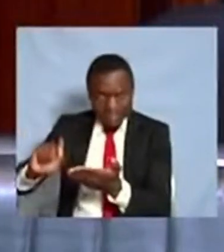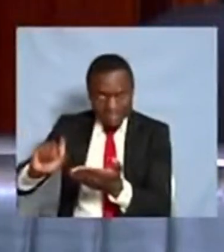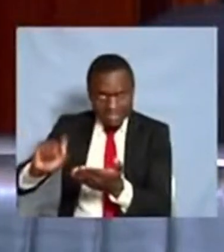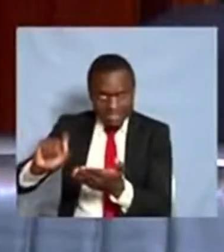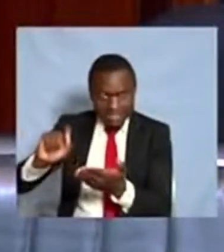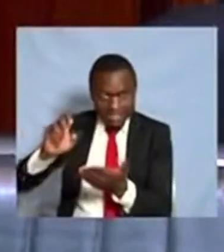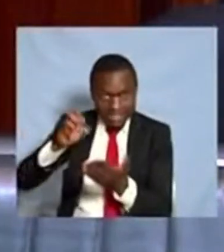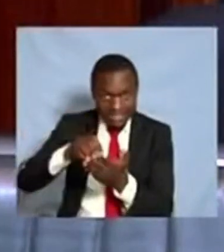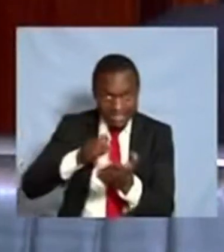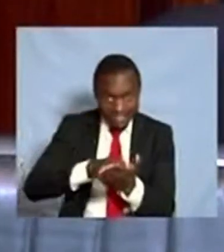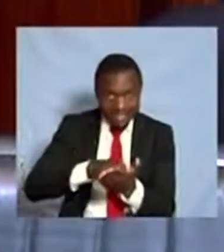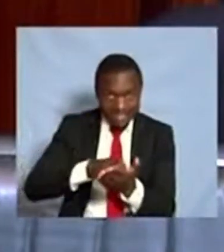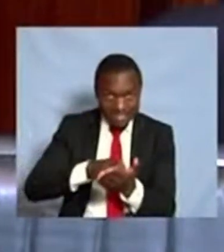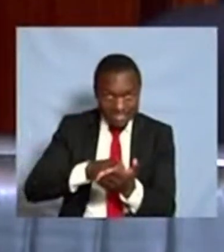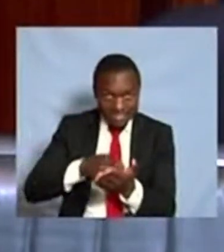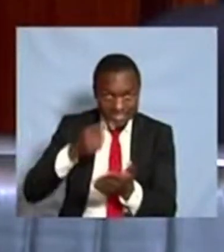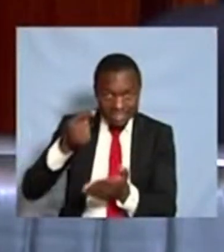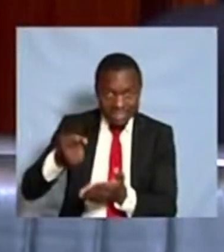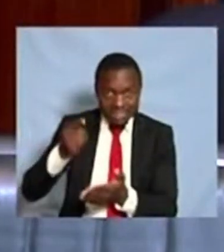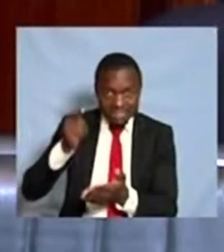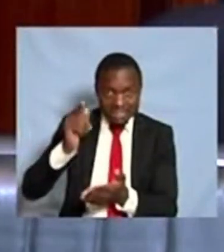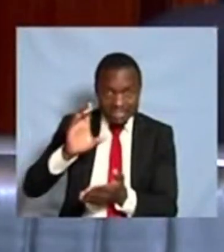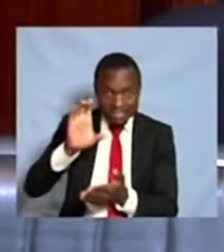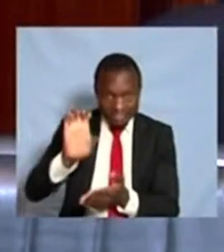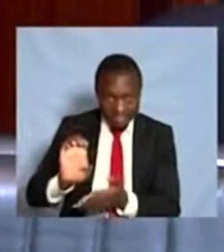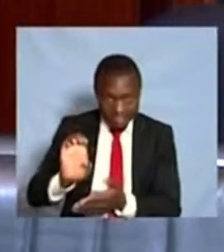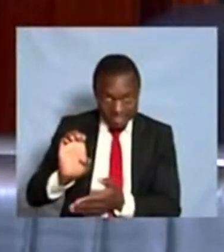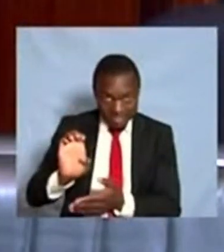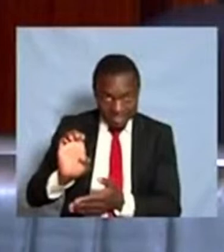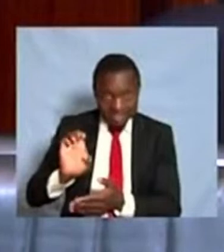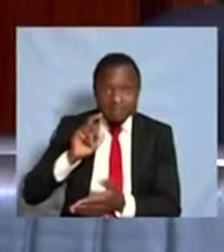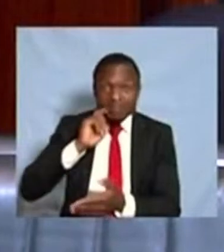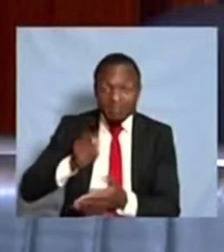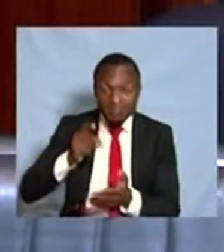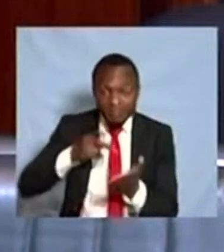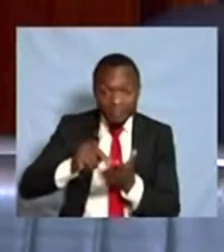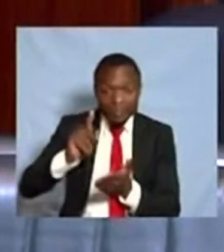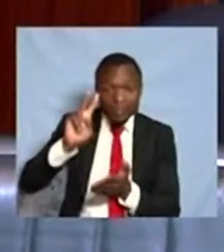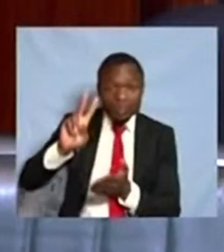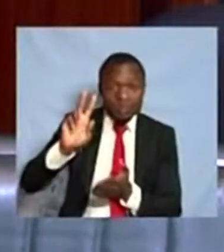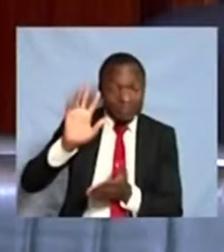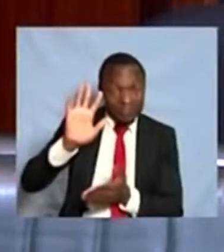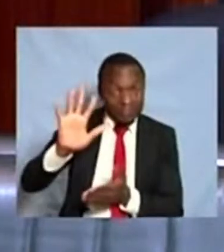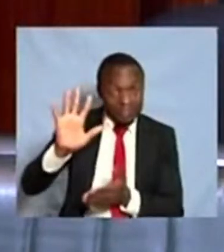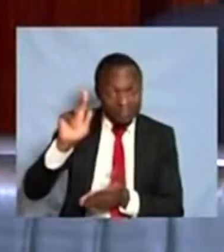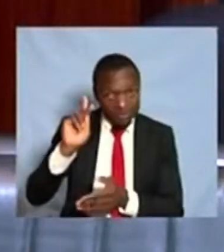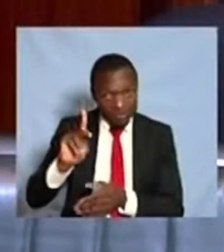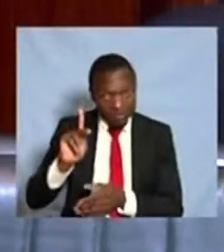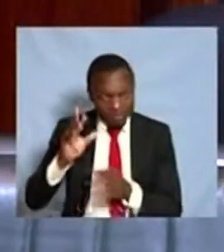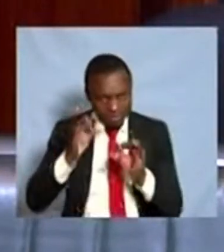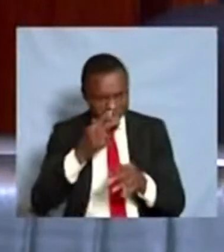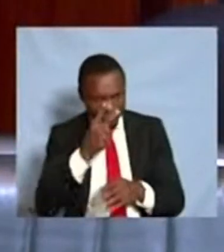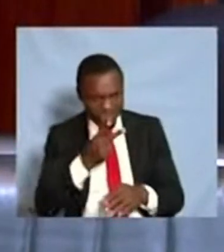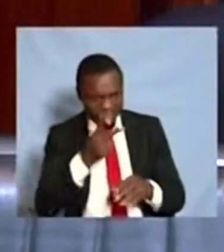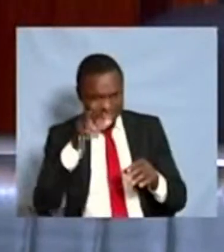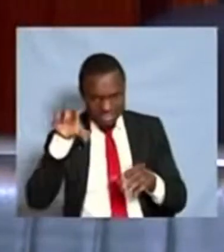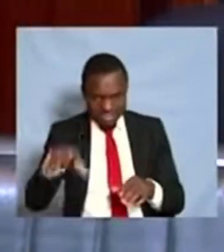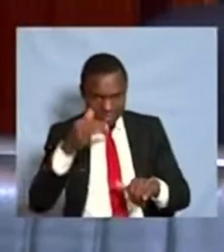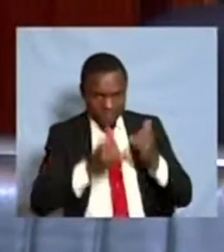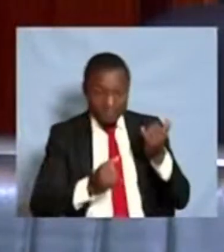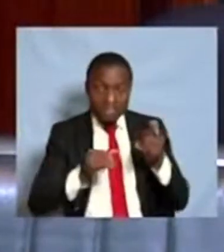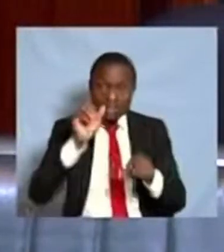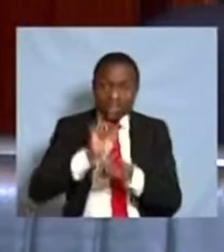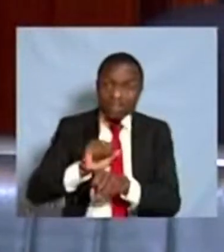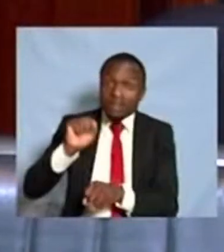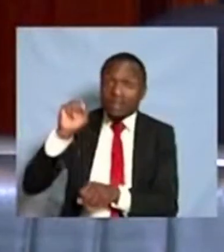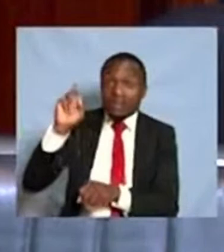pupil, is subjected to 25 kwacha per paper. If you look at a child who has finished grade 12 and the